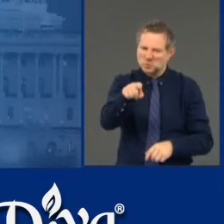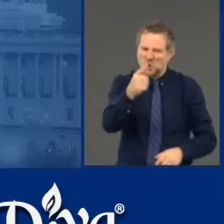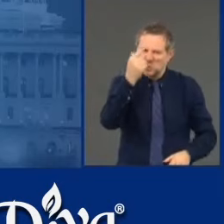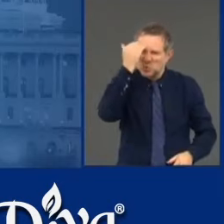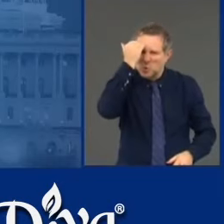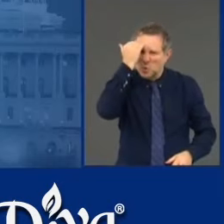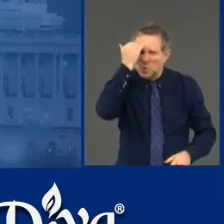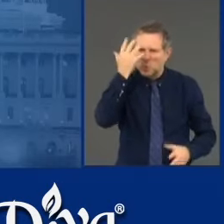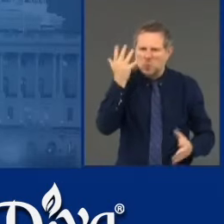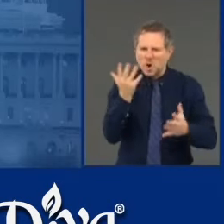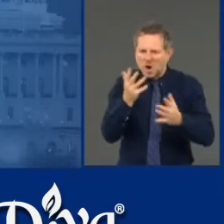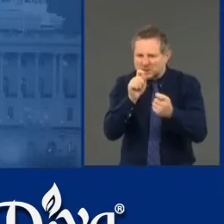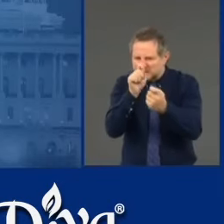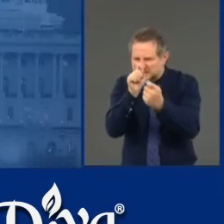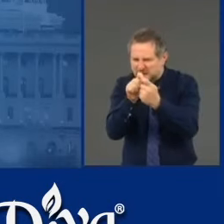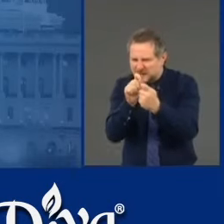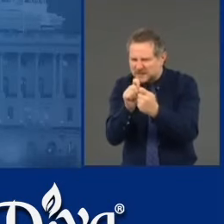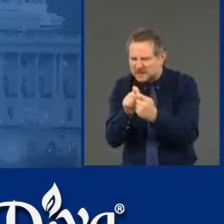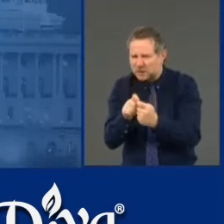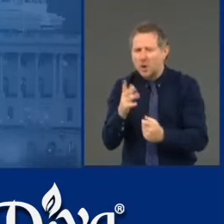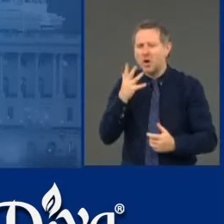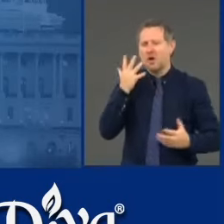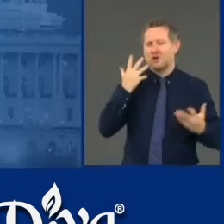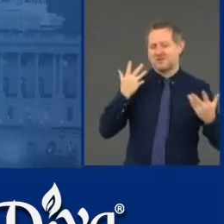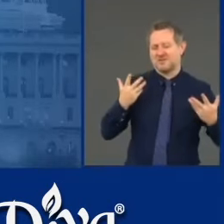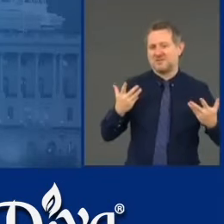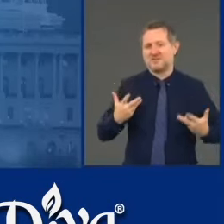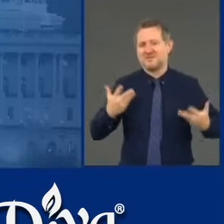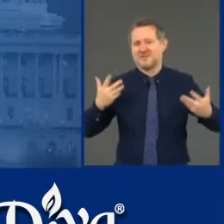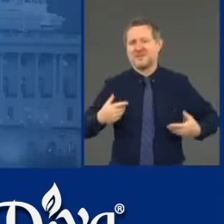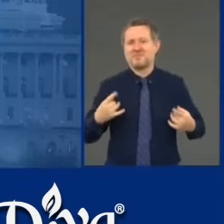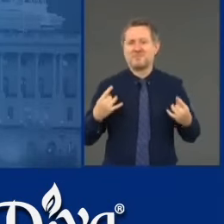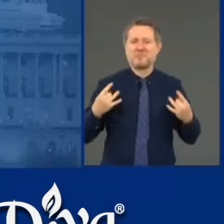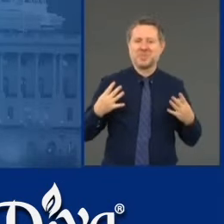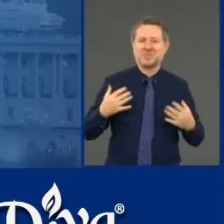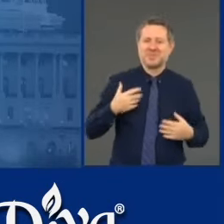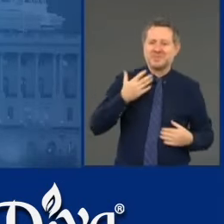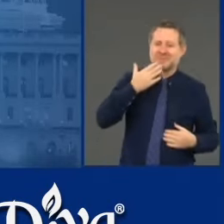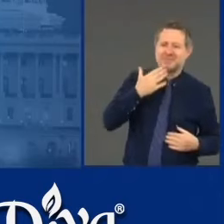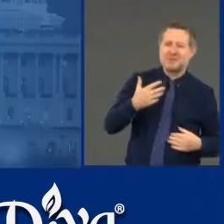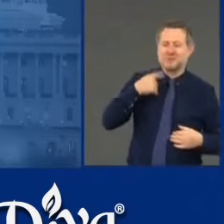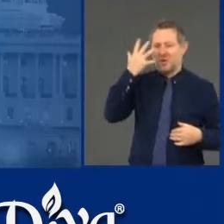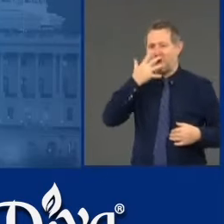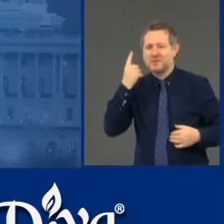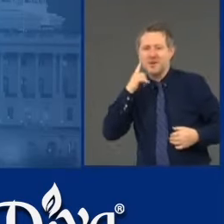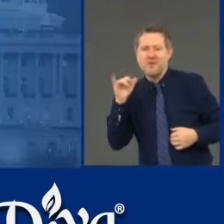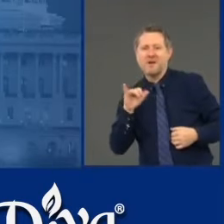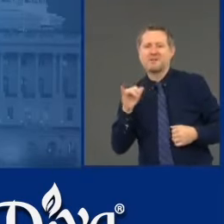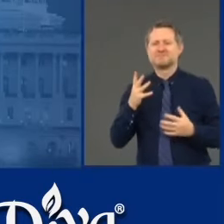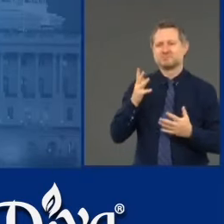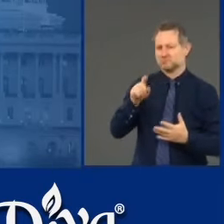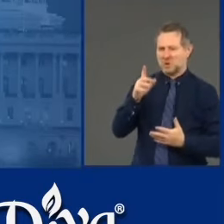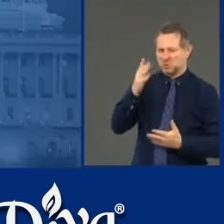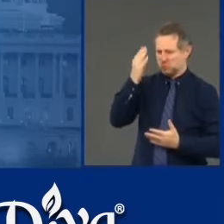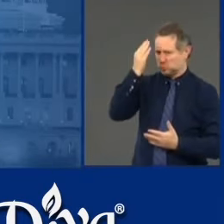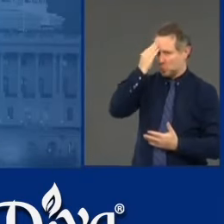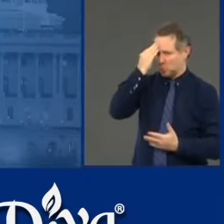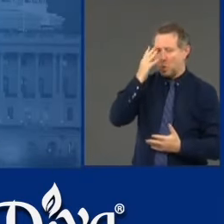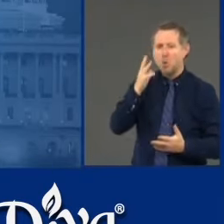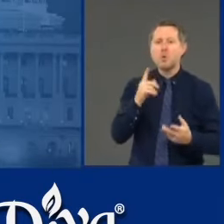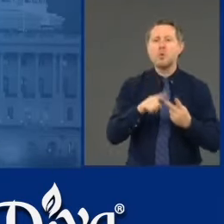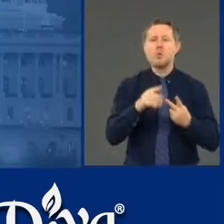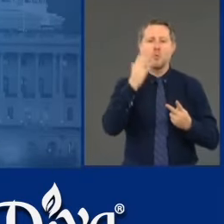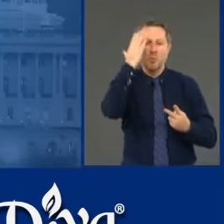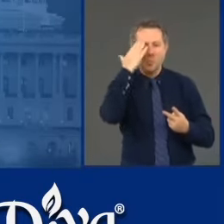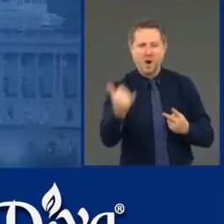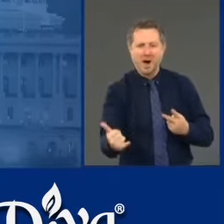look like you know what you're doing. Not just sound like you know what you're doing. You have to be smart. You're not going to